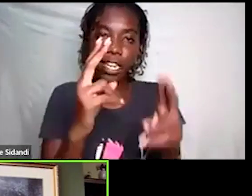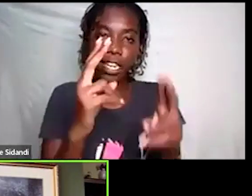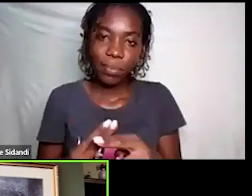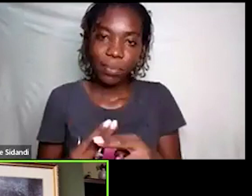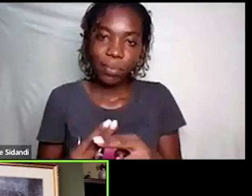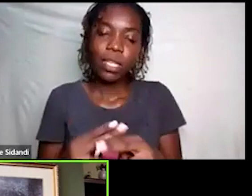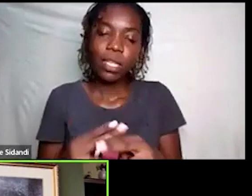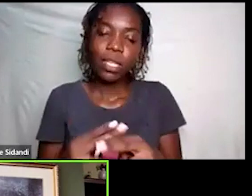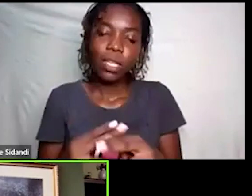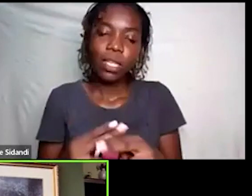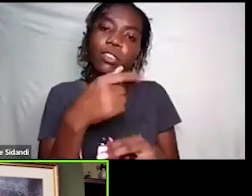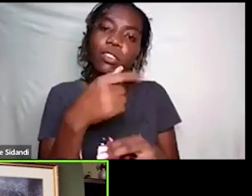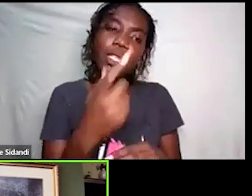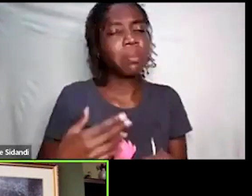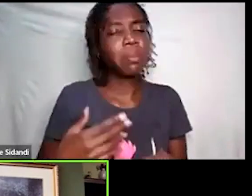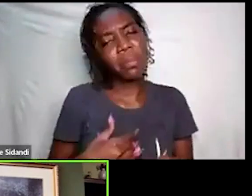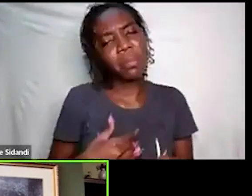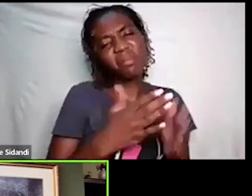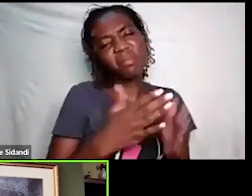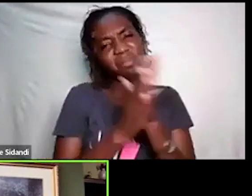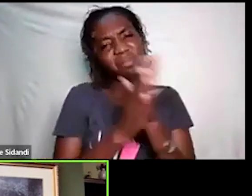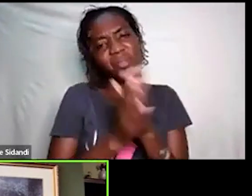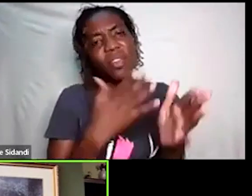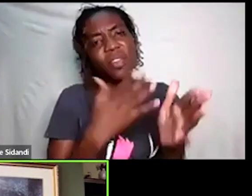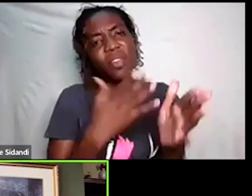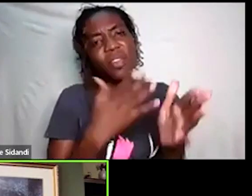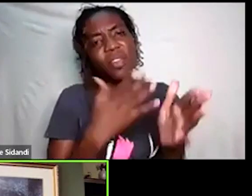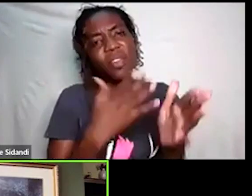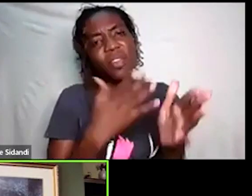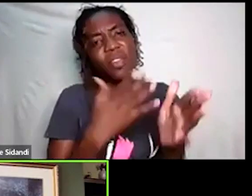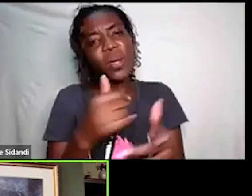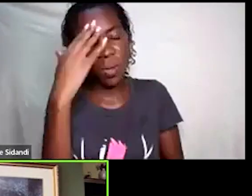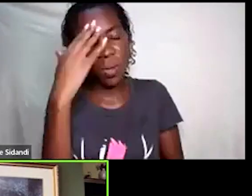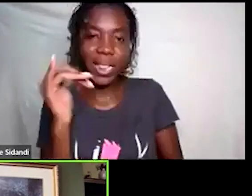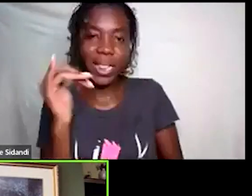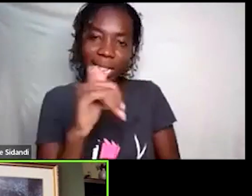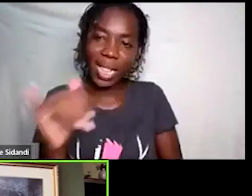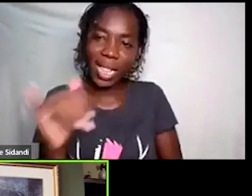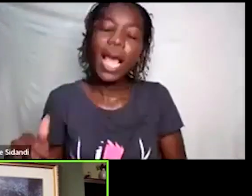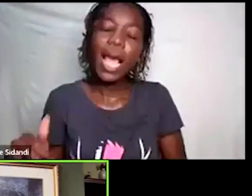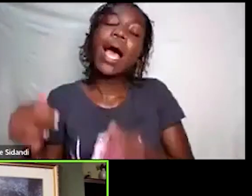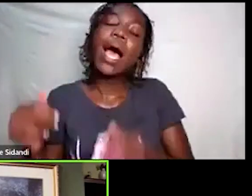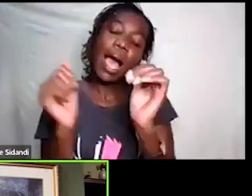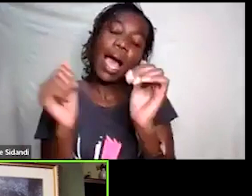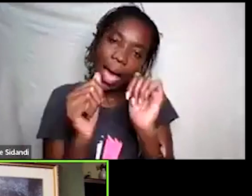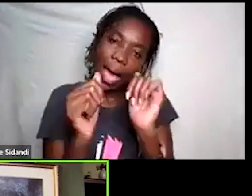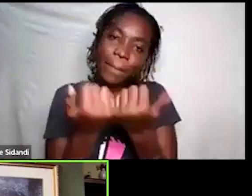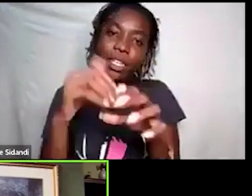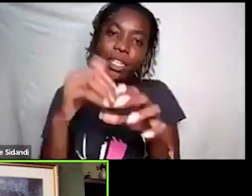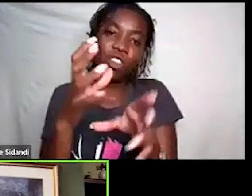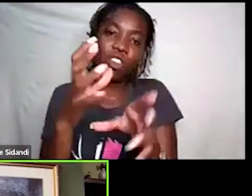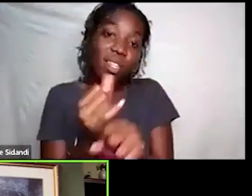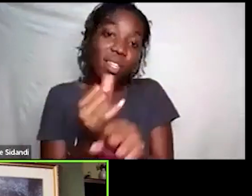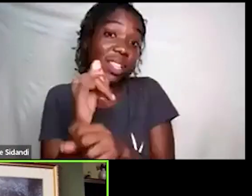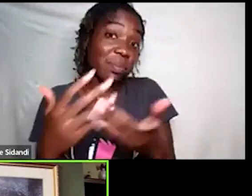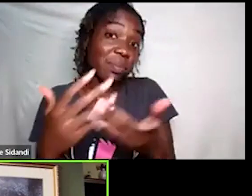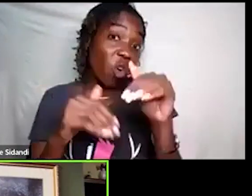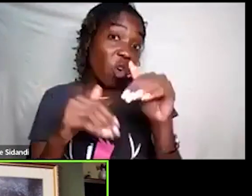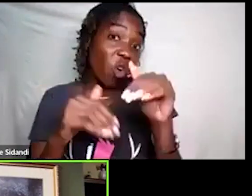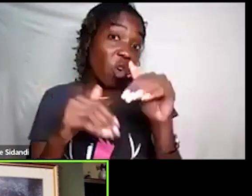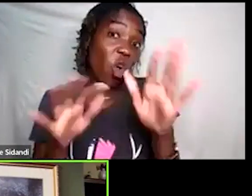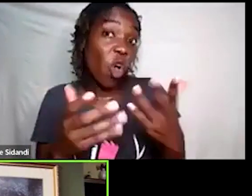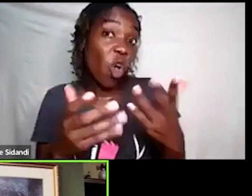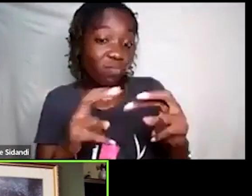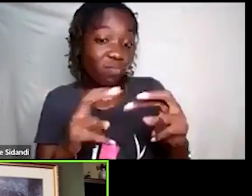interested to know this can happen in our organization. Is it something we should follow through or investigate? And let it come from